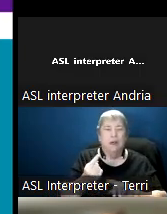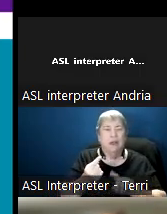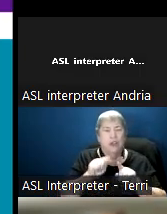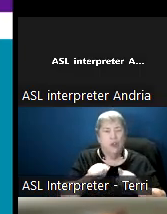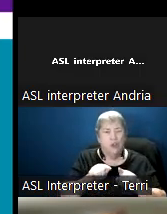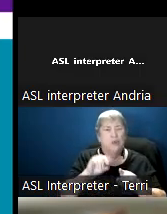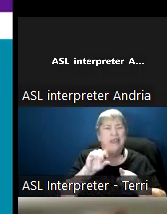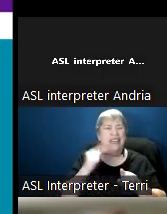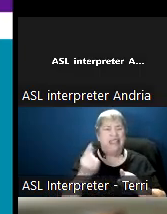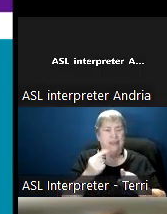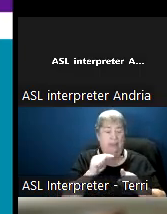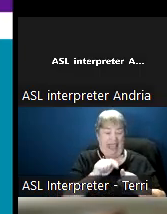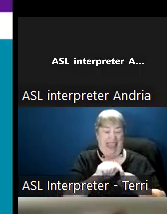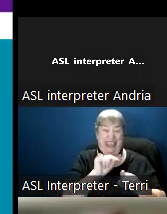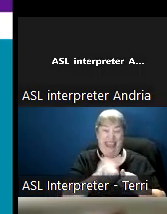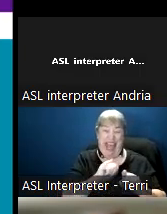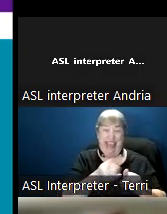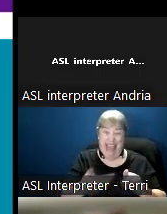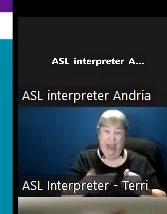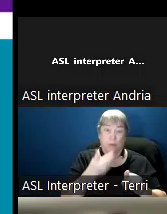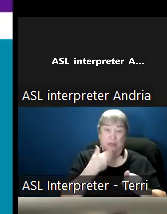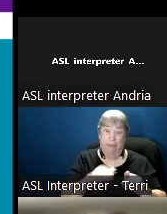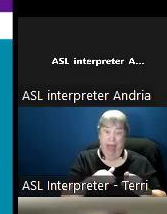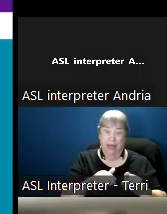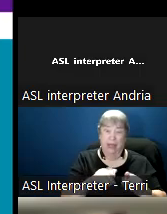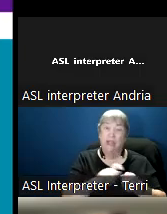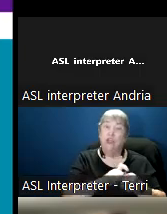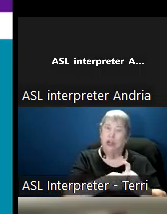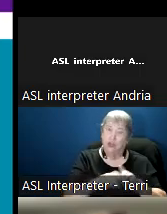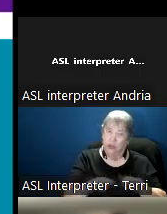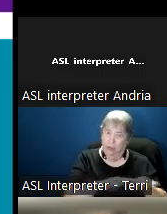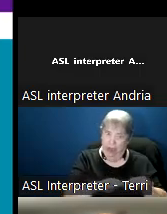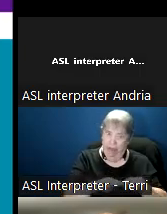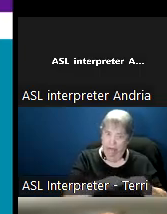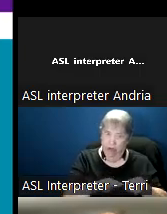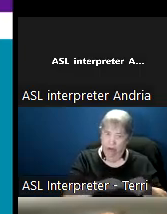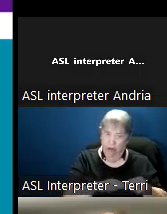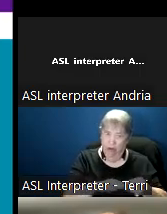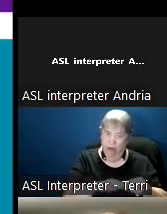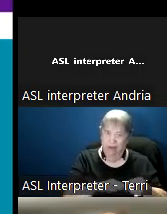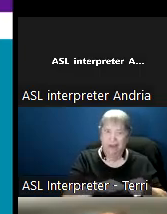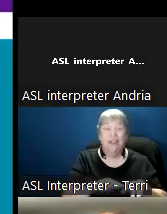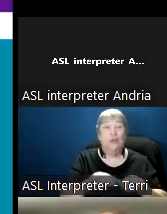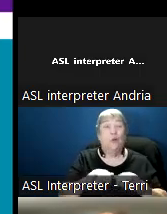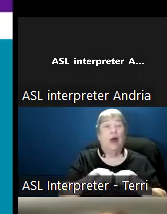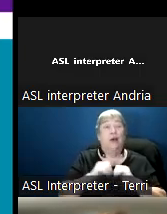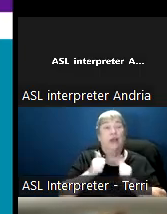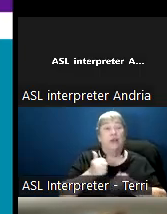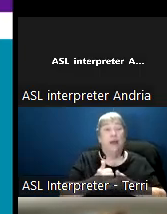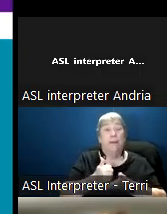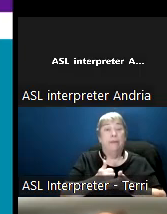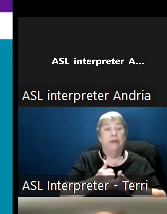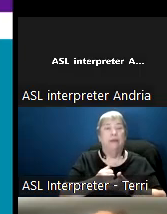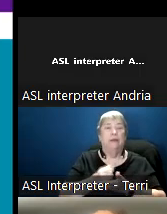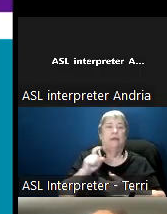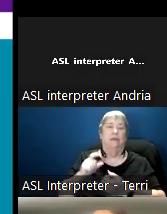something that was bad, you can change the behavior, right? And the way that you help is you're supportive, and you tell them you